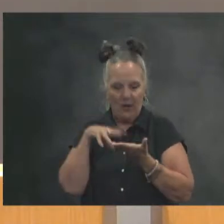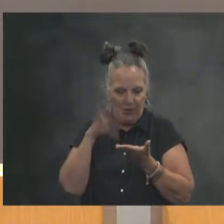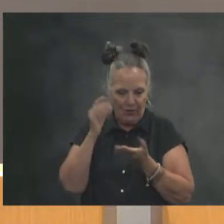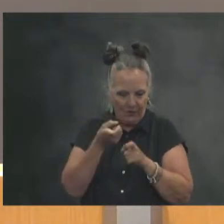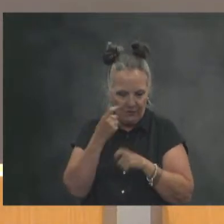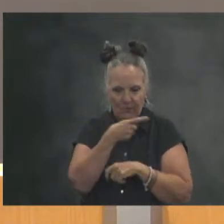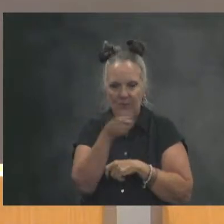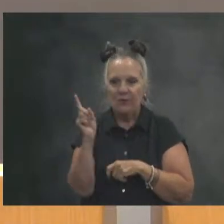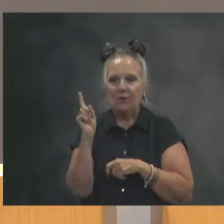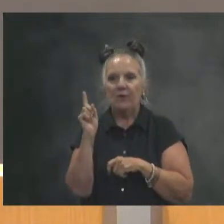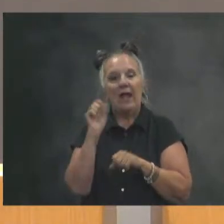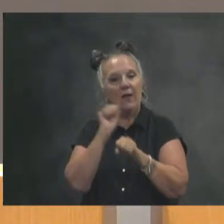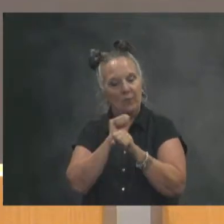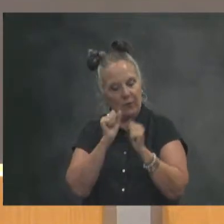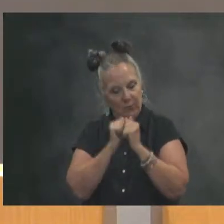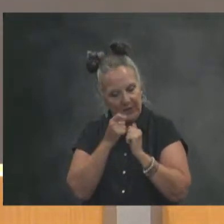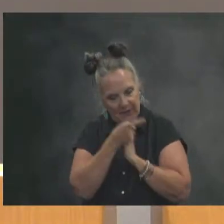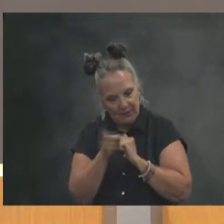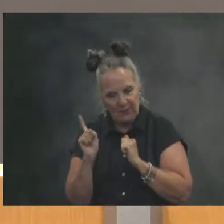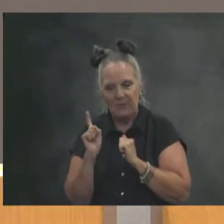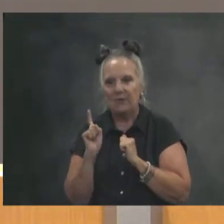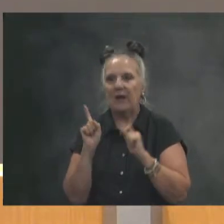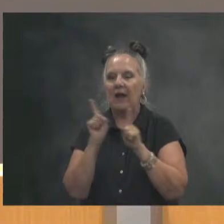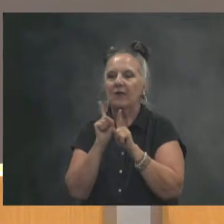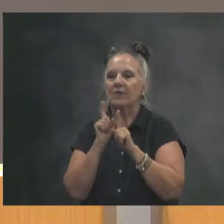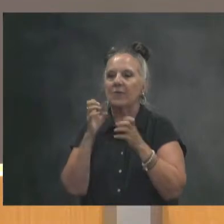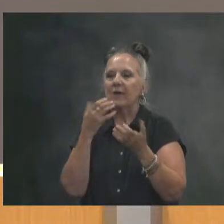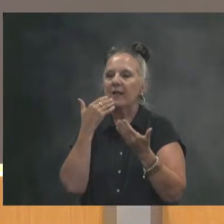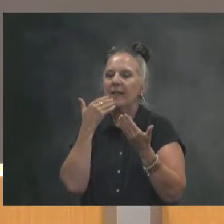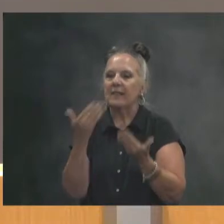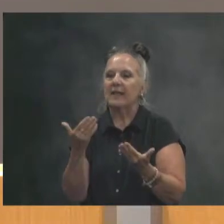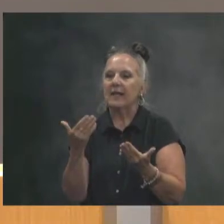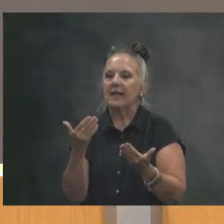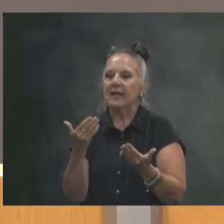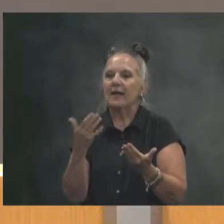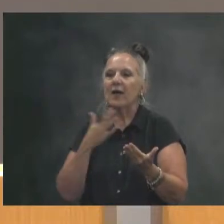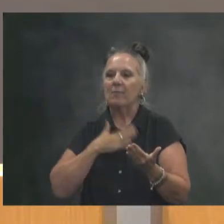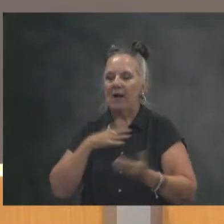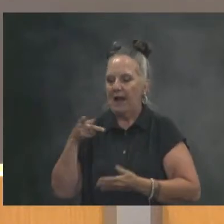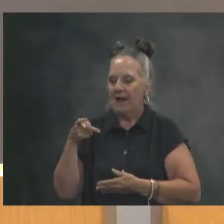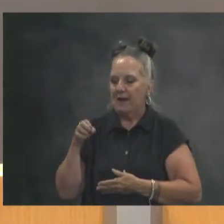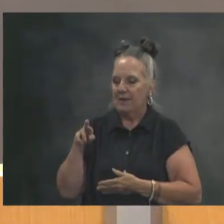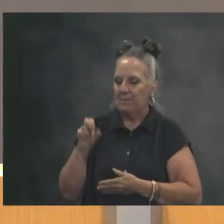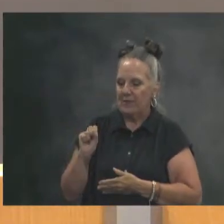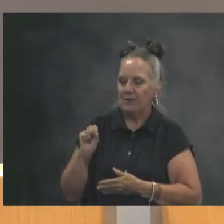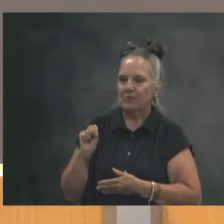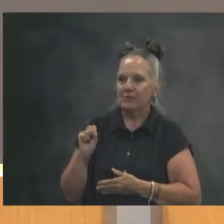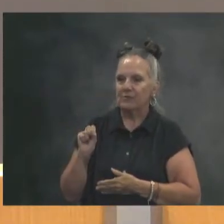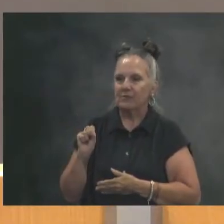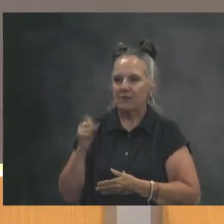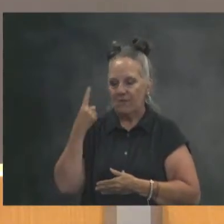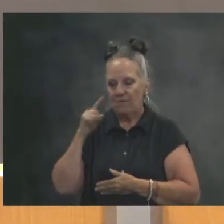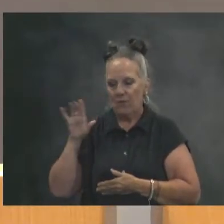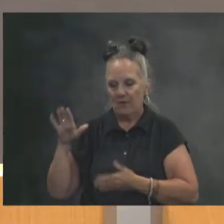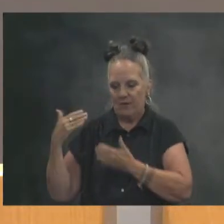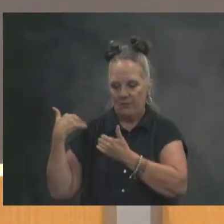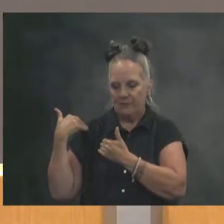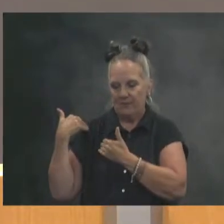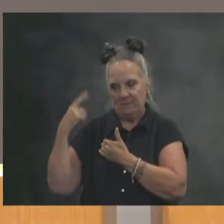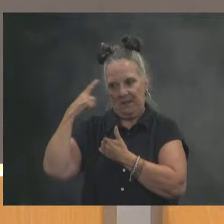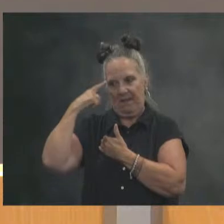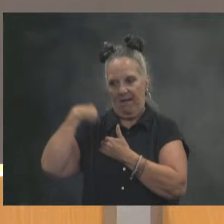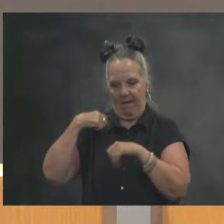you and learn with you. I also wanted to thank my fellow peers who have entrusted me with the responsibility of this